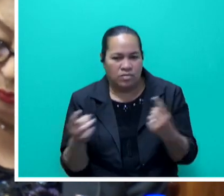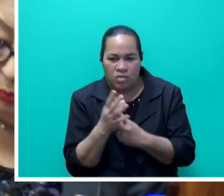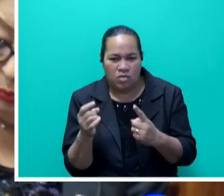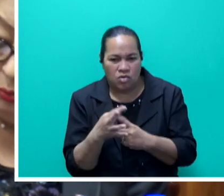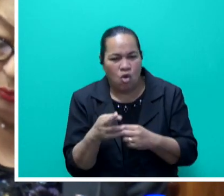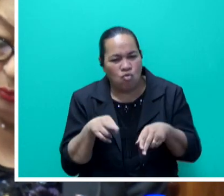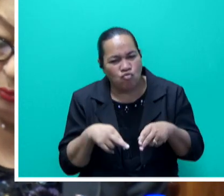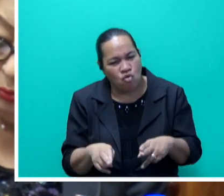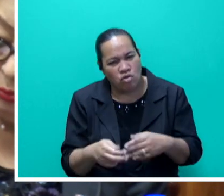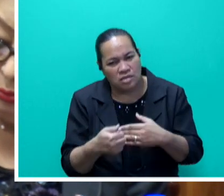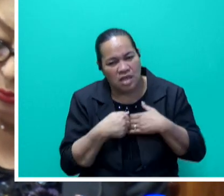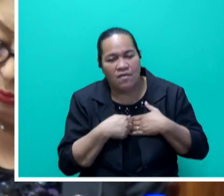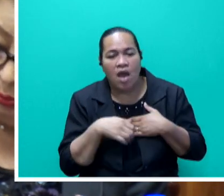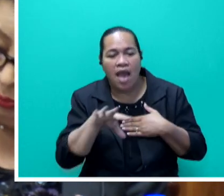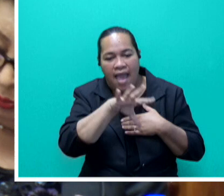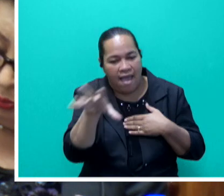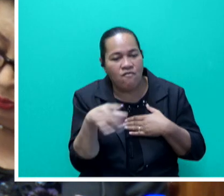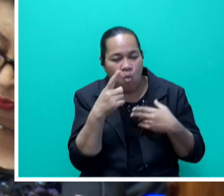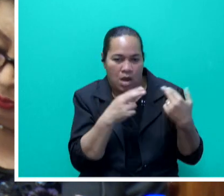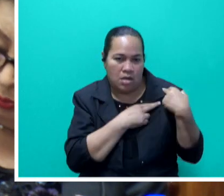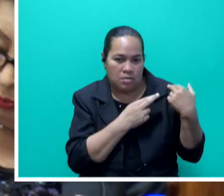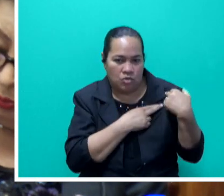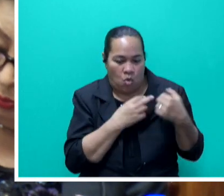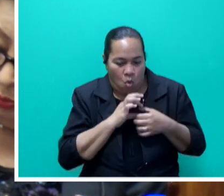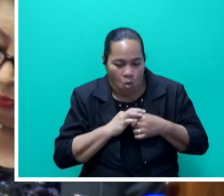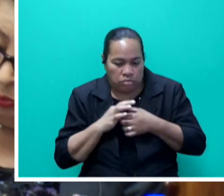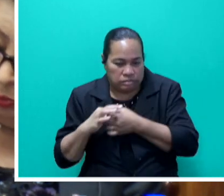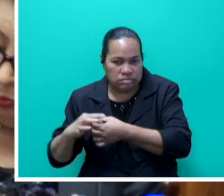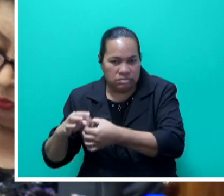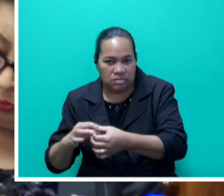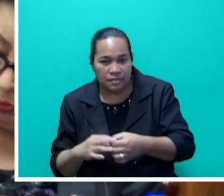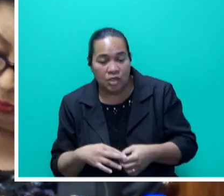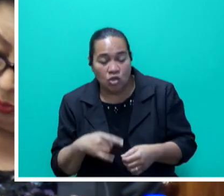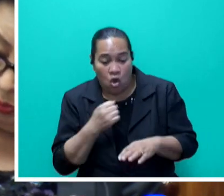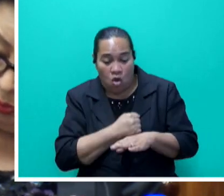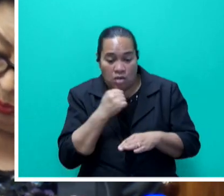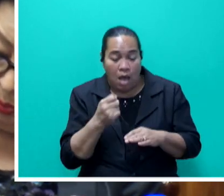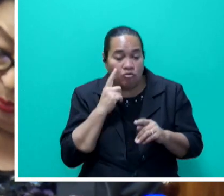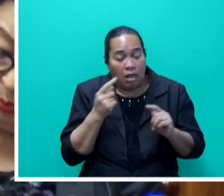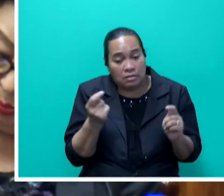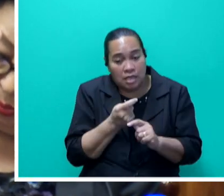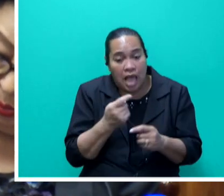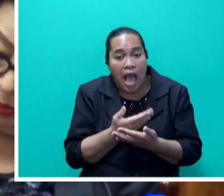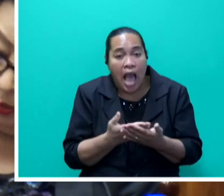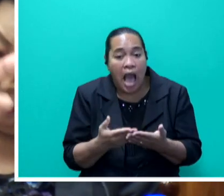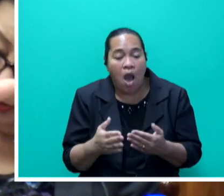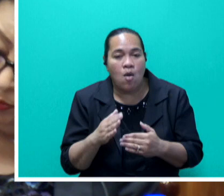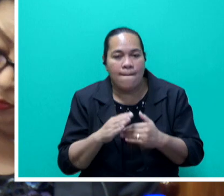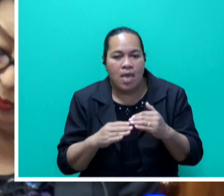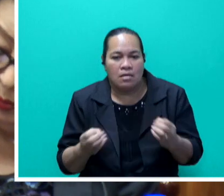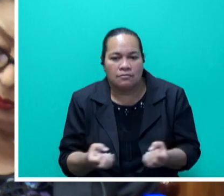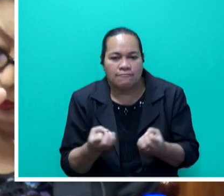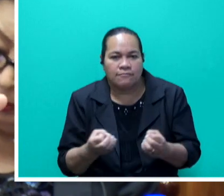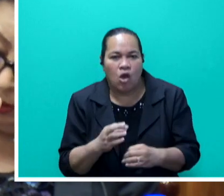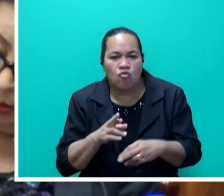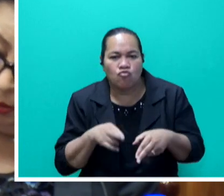is everyone's responsibility. So in line with government reforms to build road safety, this government established the Accident